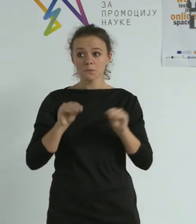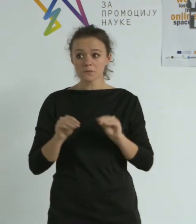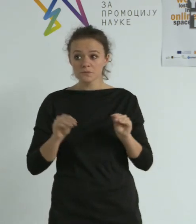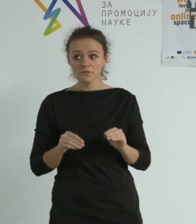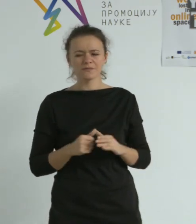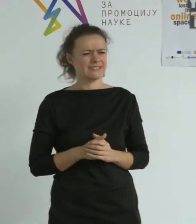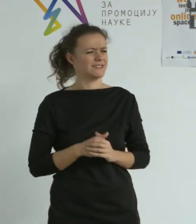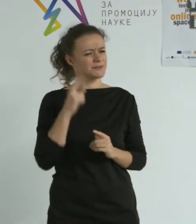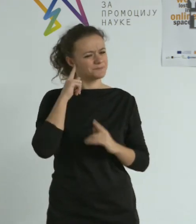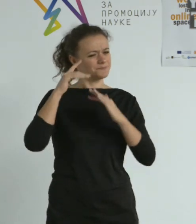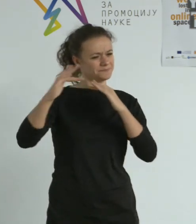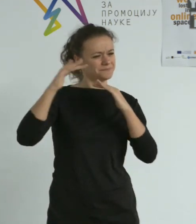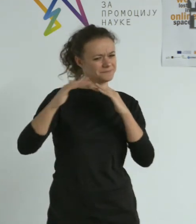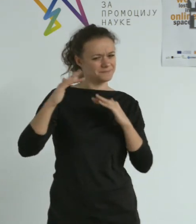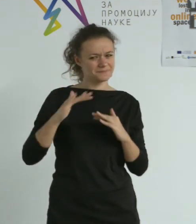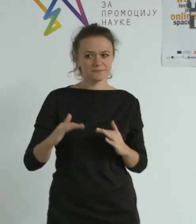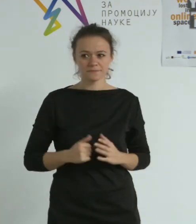This is Jelena.